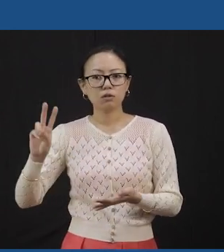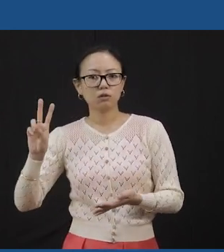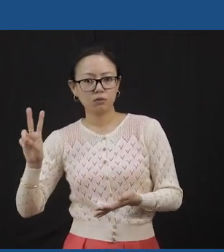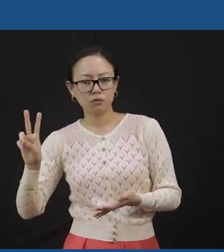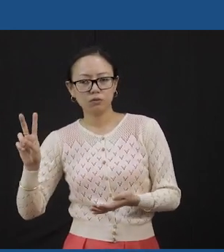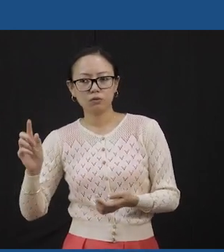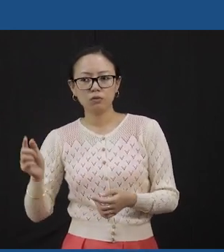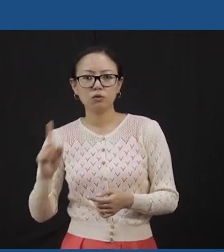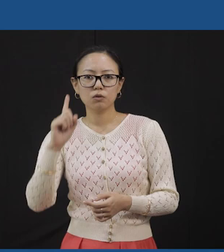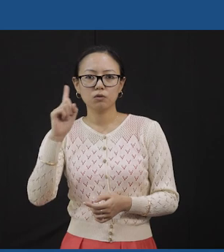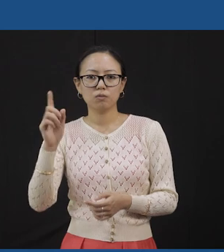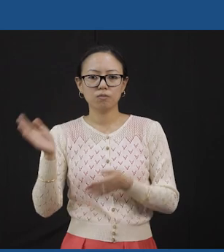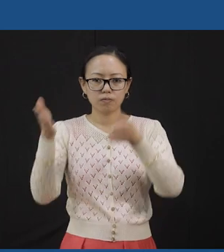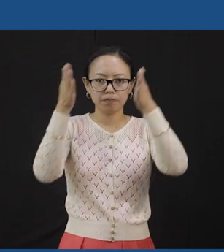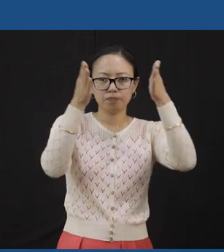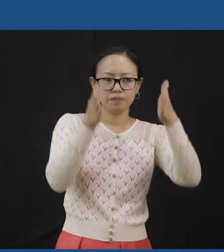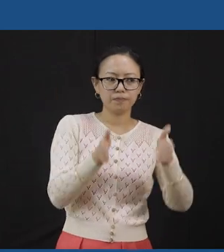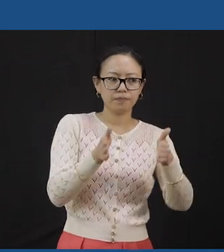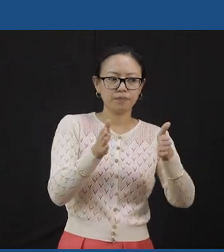be carried over.